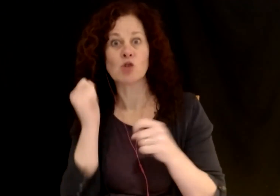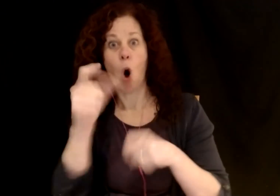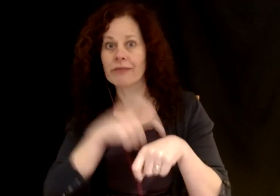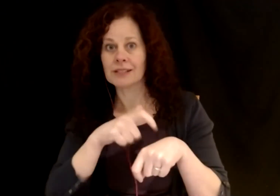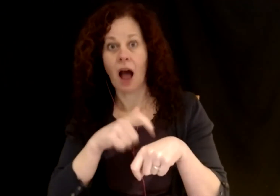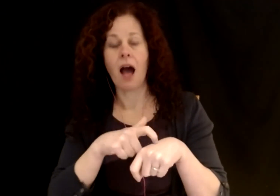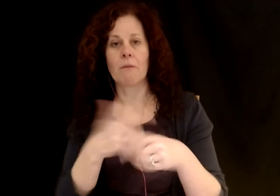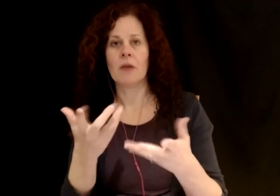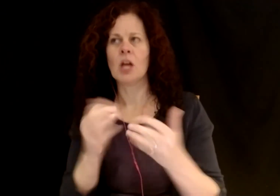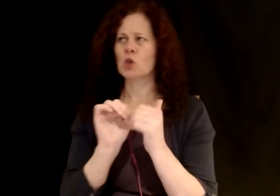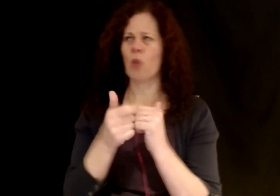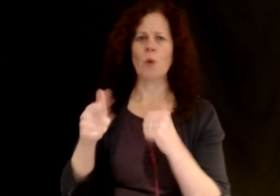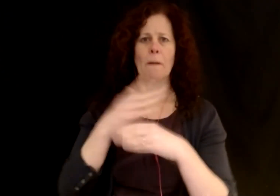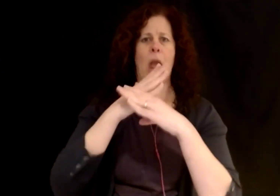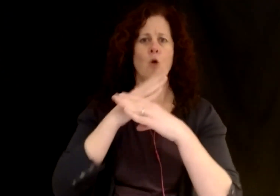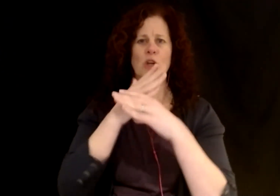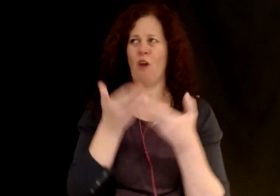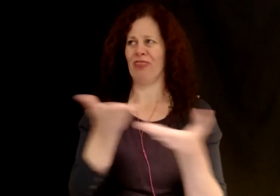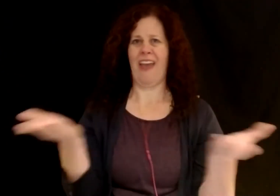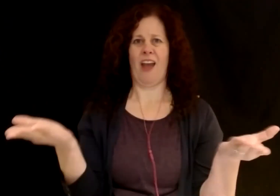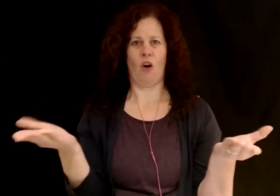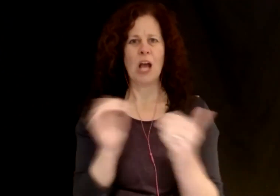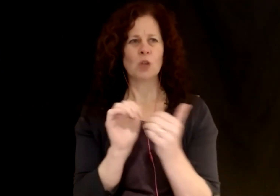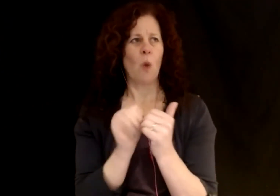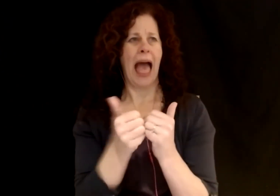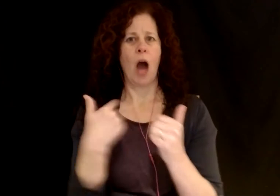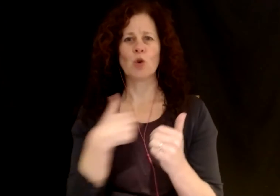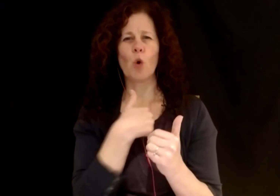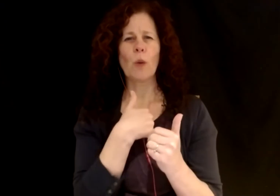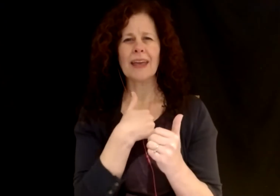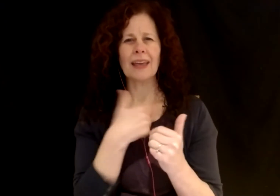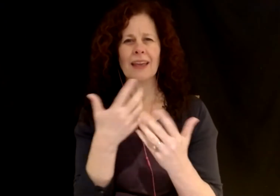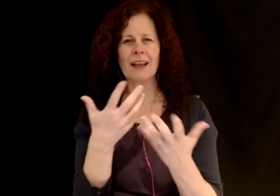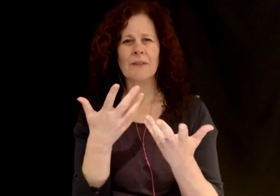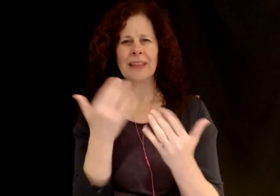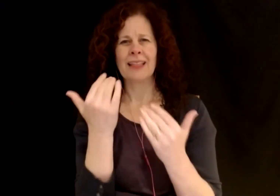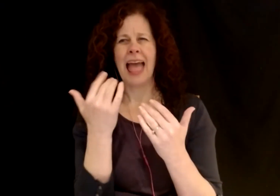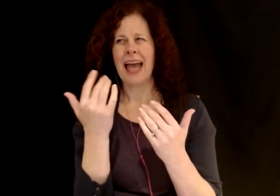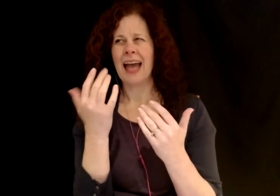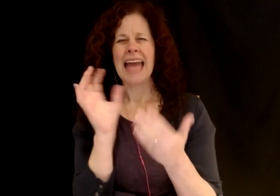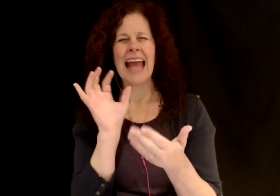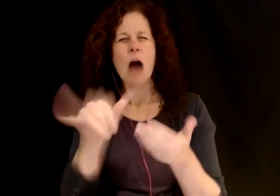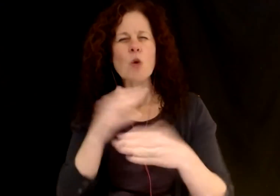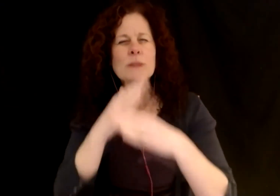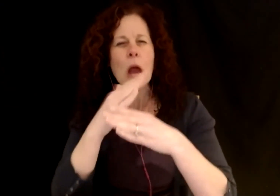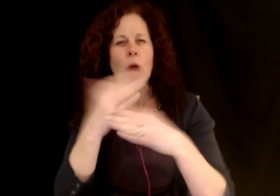they limit, our effective recovery, and how do they limit,